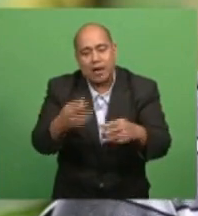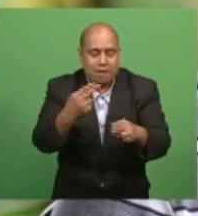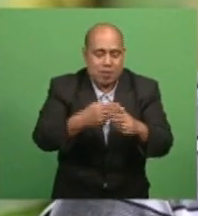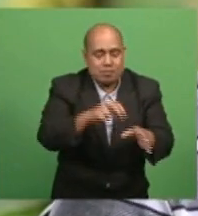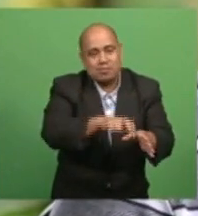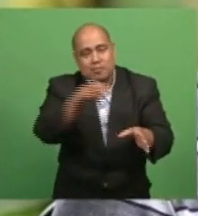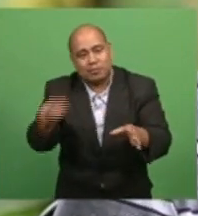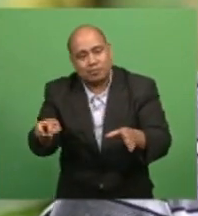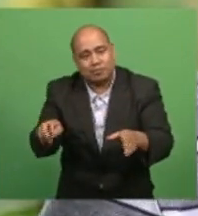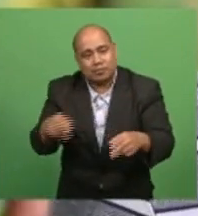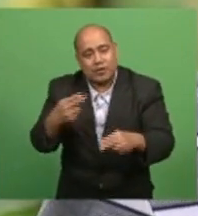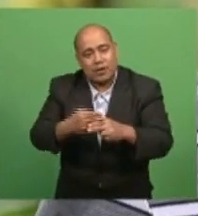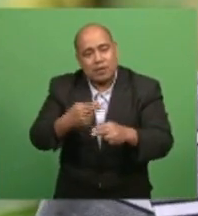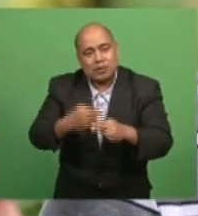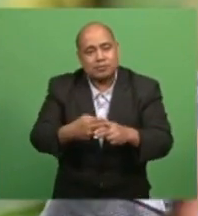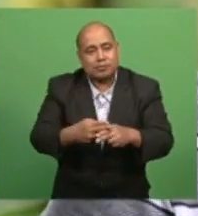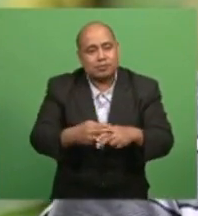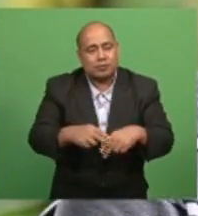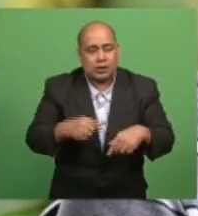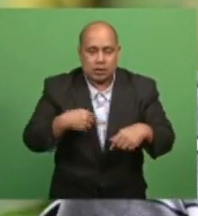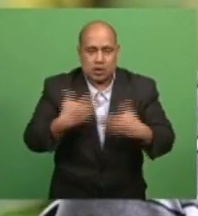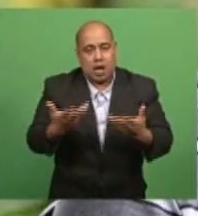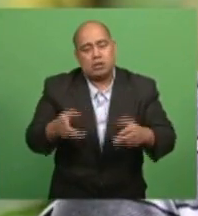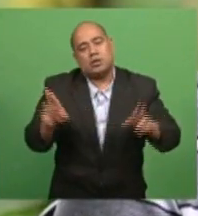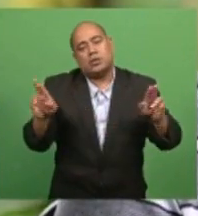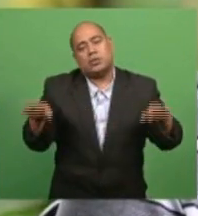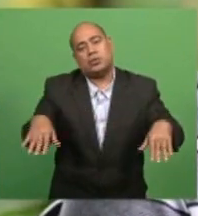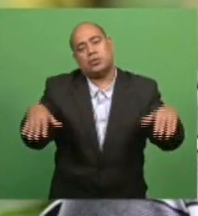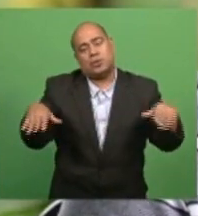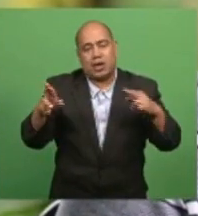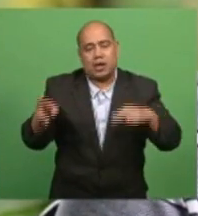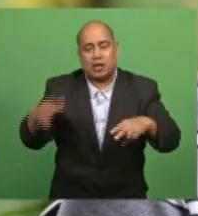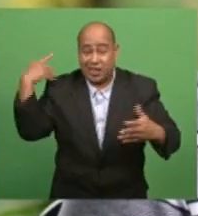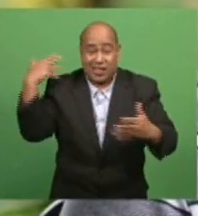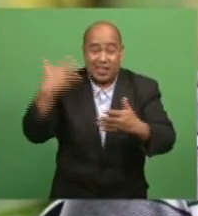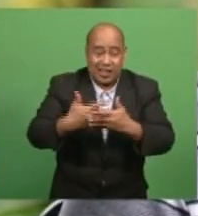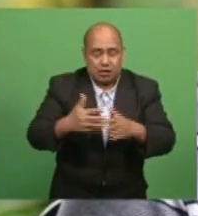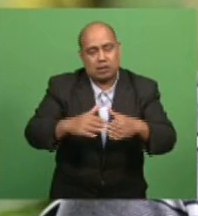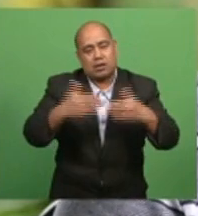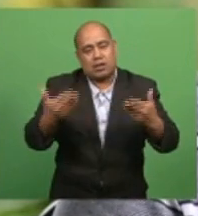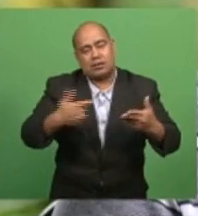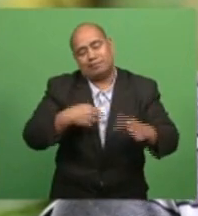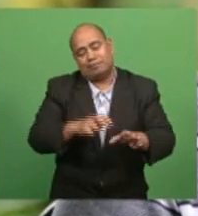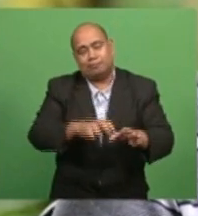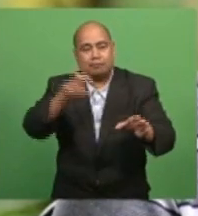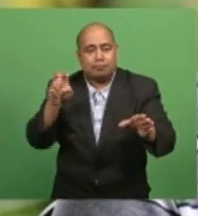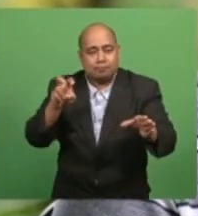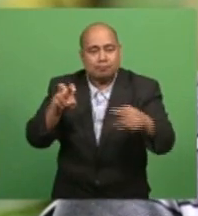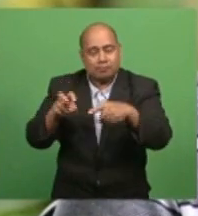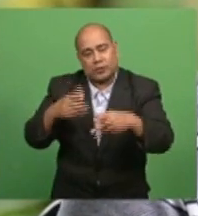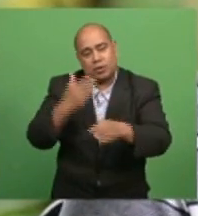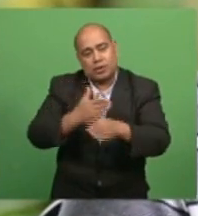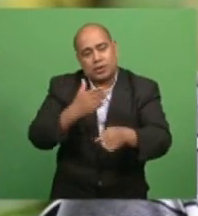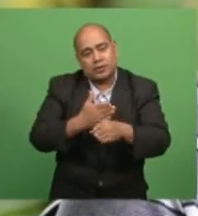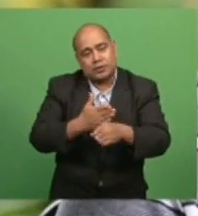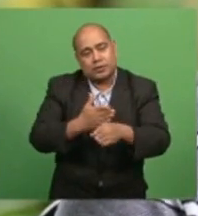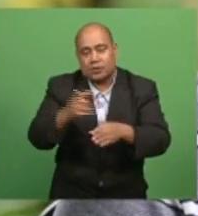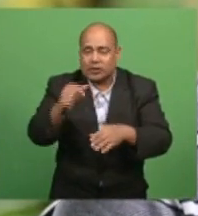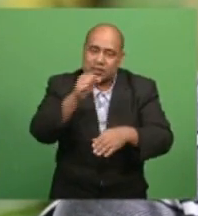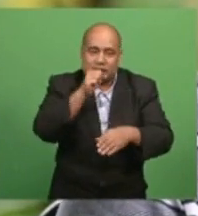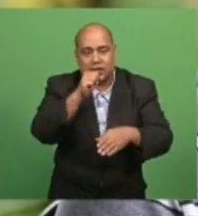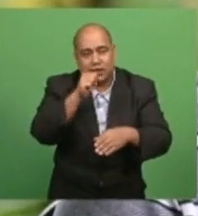and enjoying your past, and up to now, you retired from work, and now just continue in singing, because singing is something